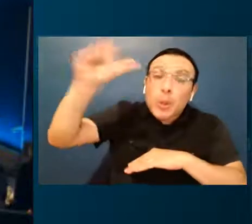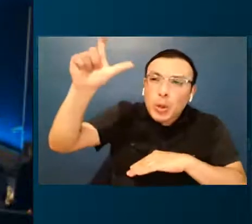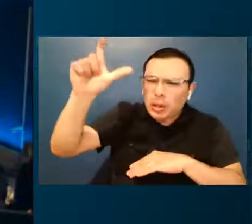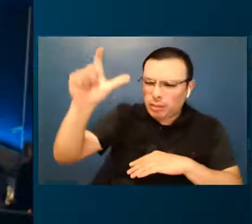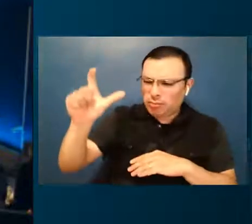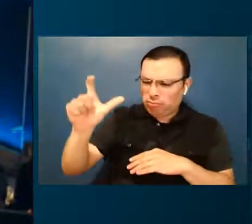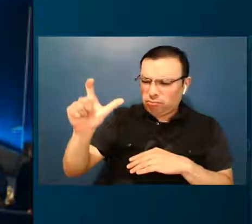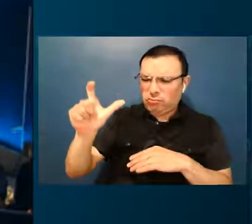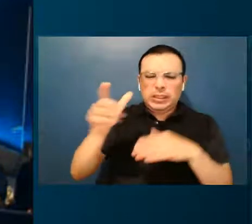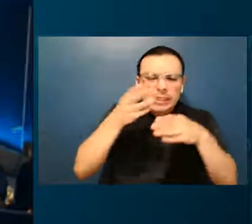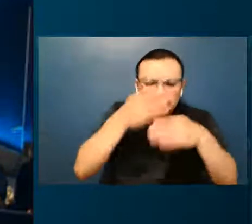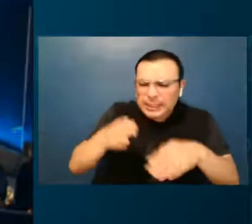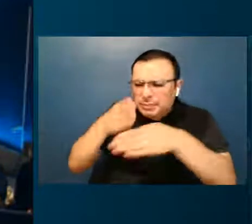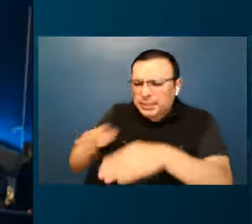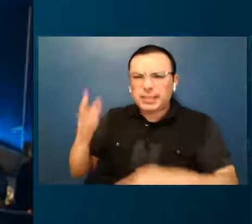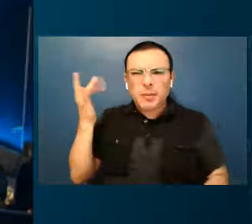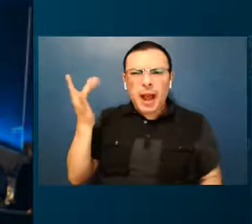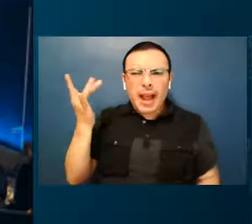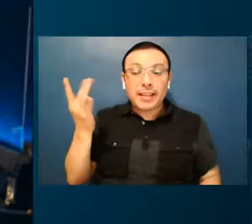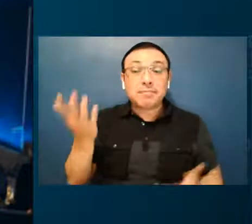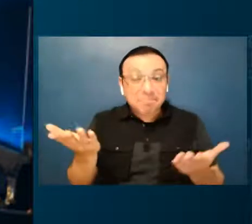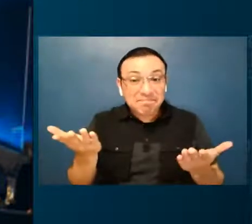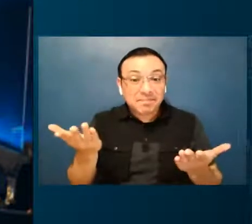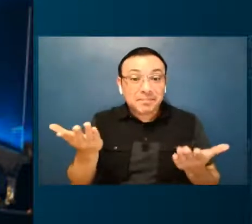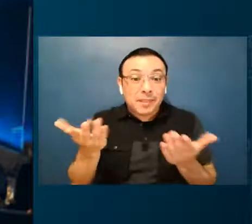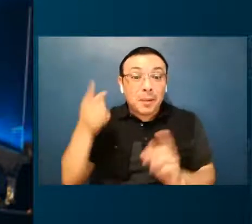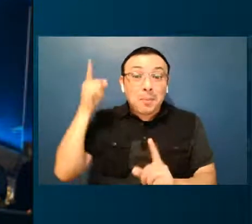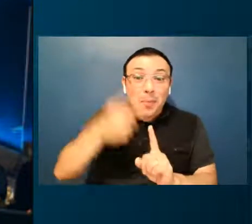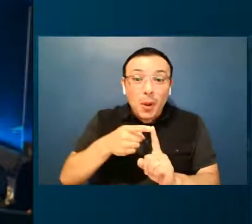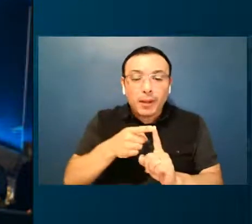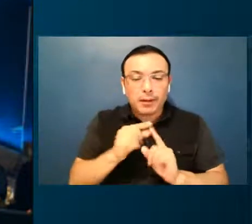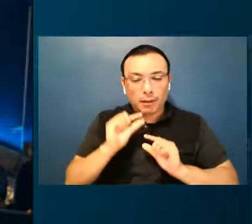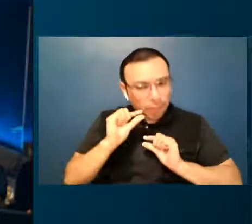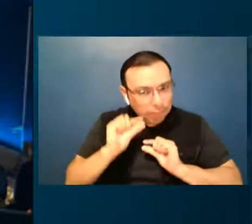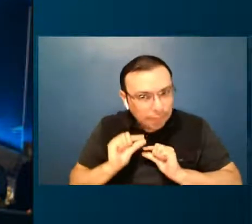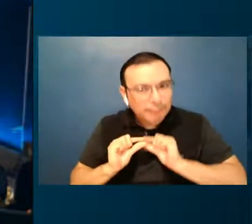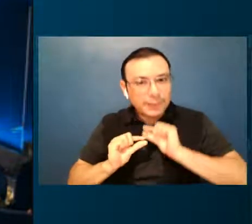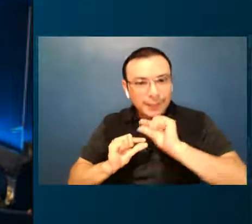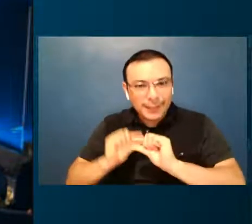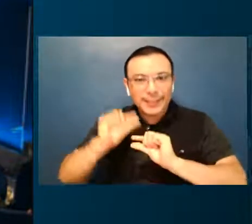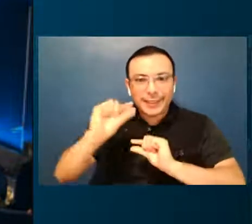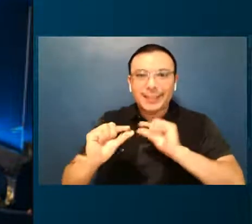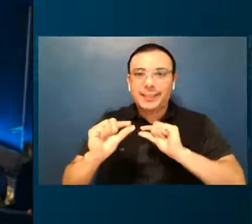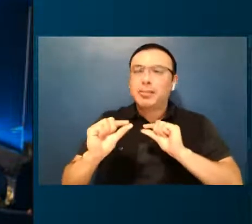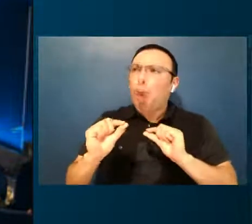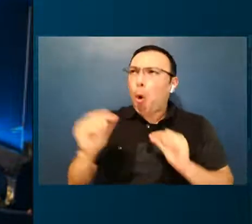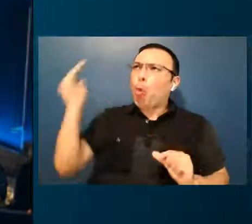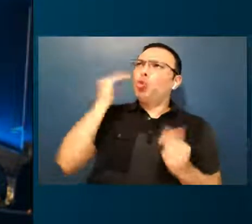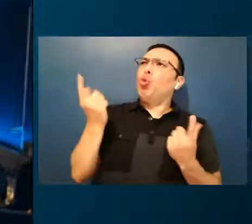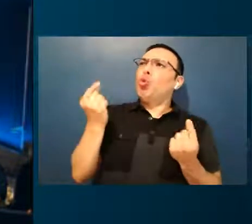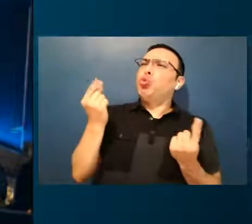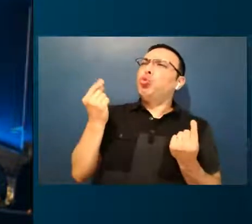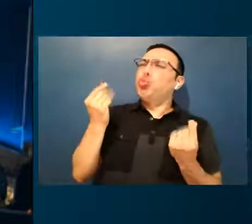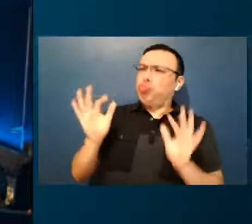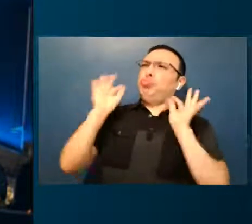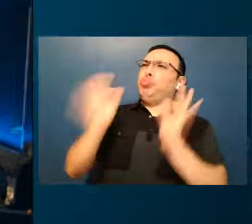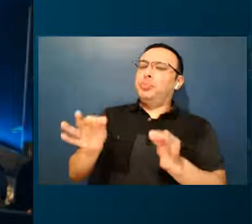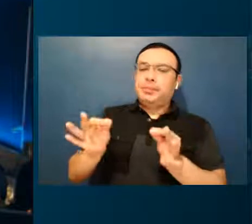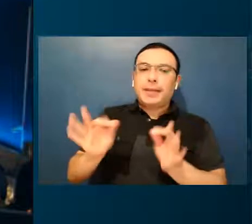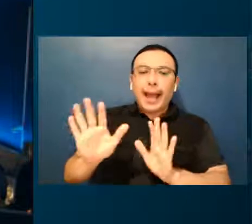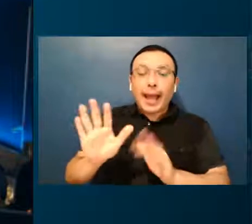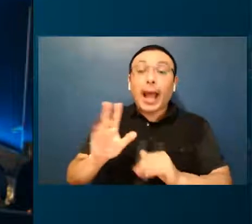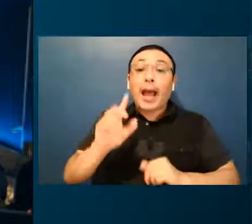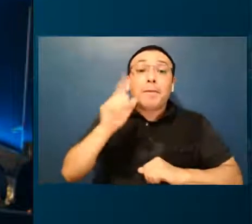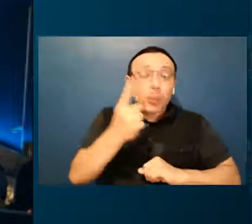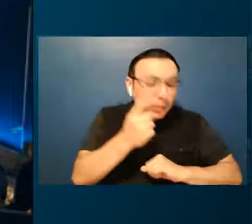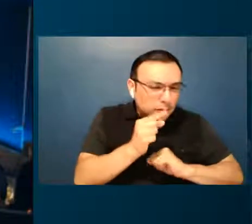really. They didn't know what to expect when they started off. So Mercury was all about just figuring out how to breathe, how to do